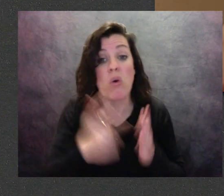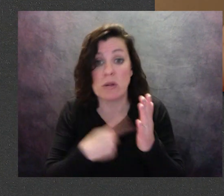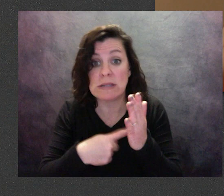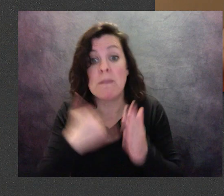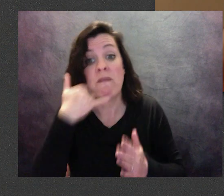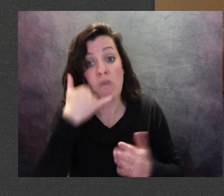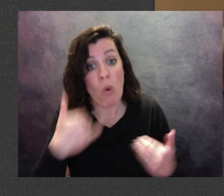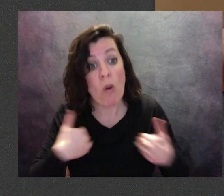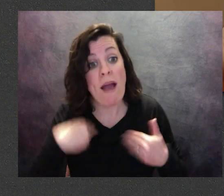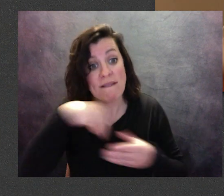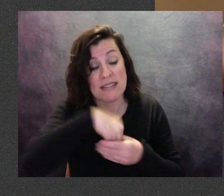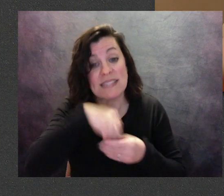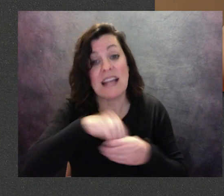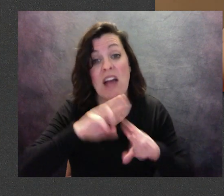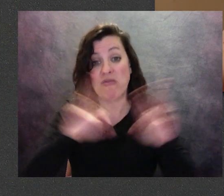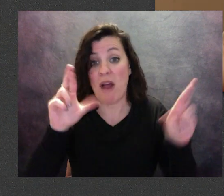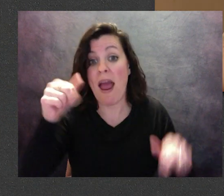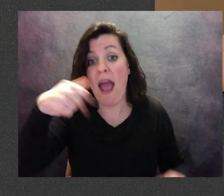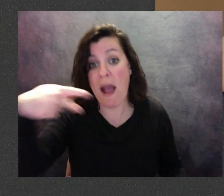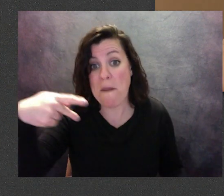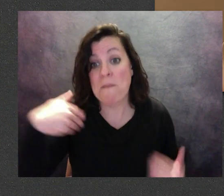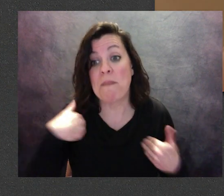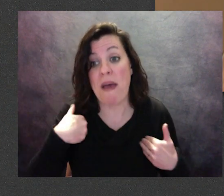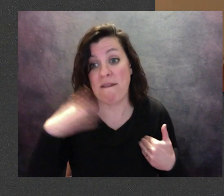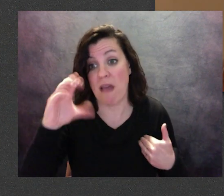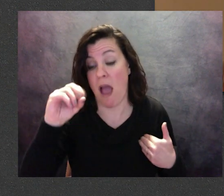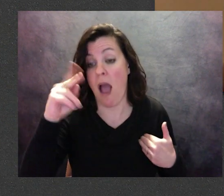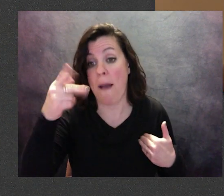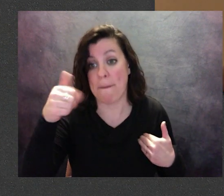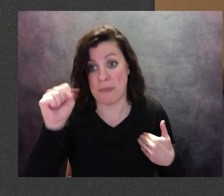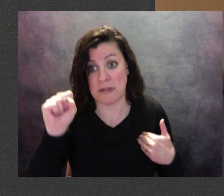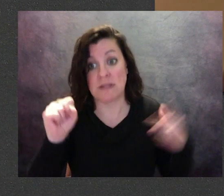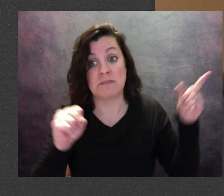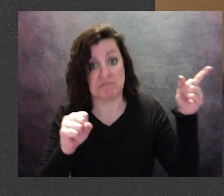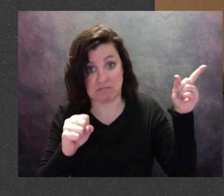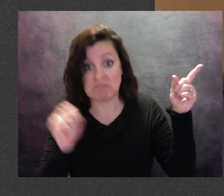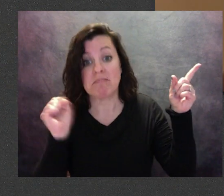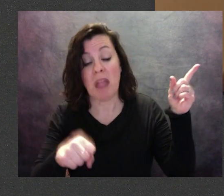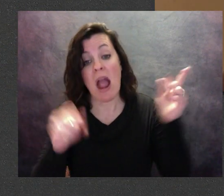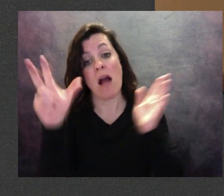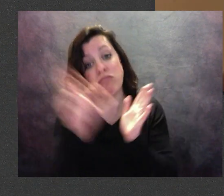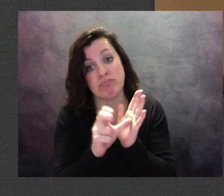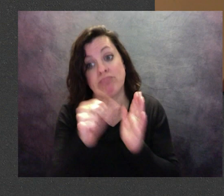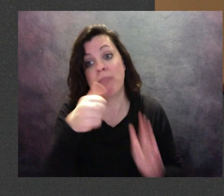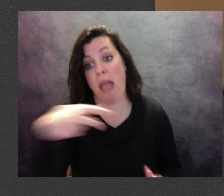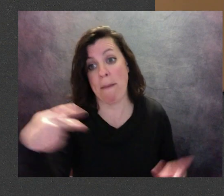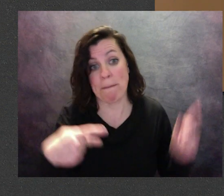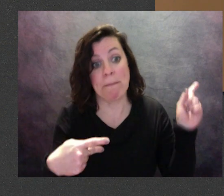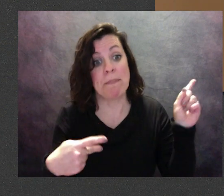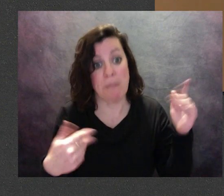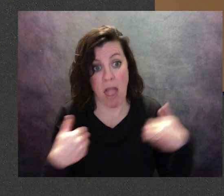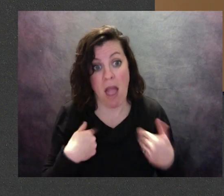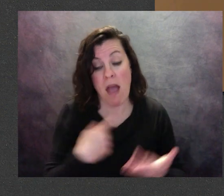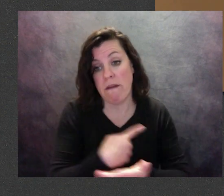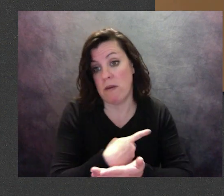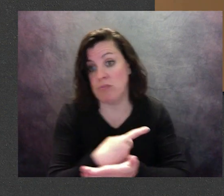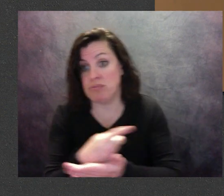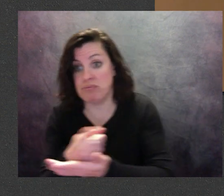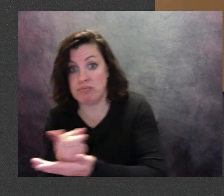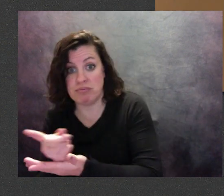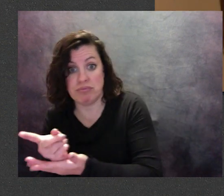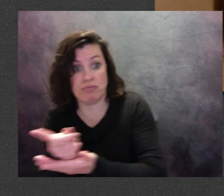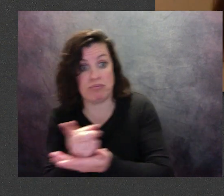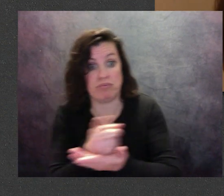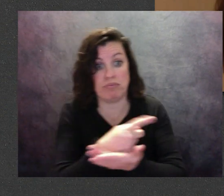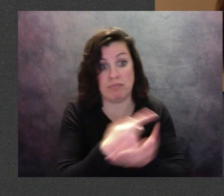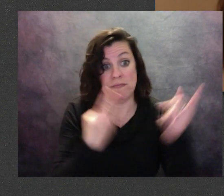mine. Here's my compass on the phone. And it's pointing, see the red?